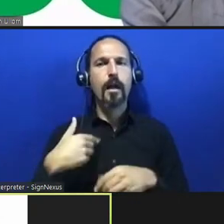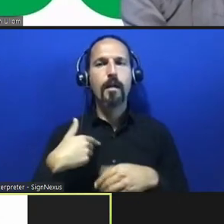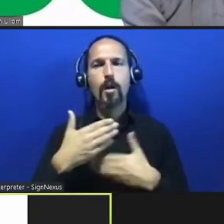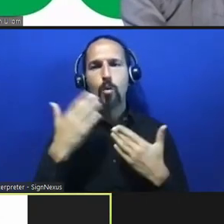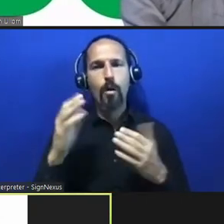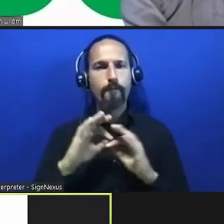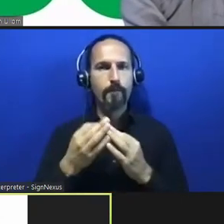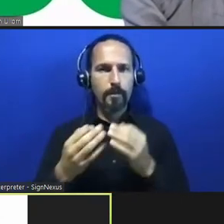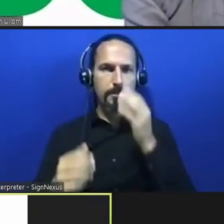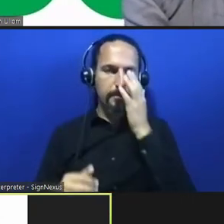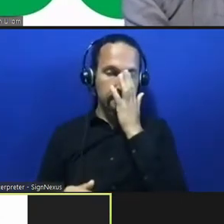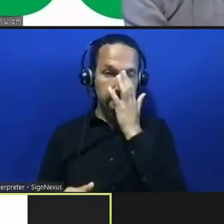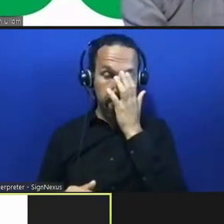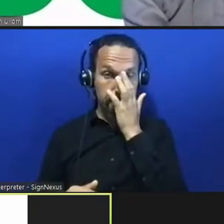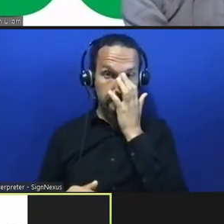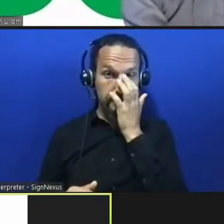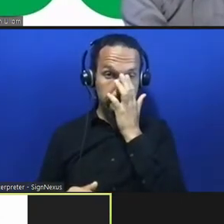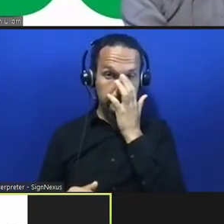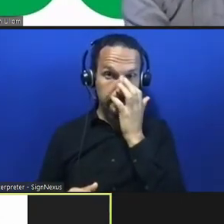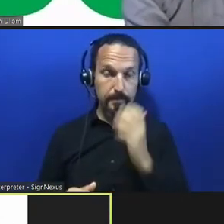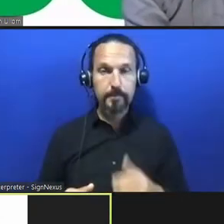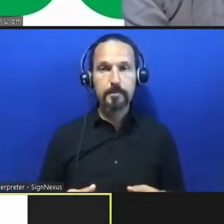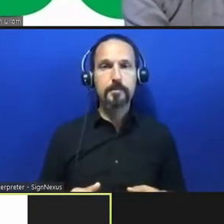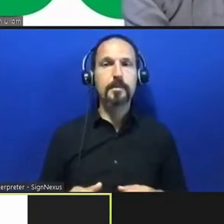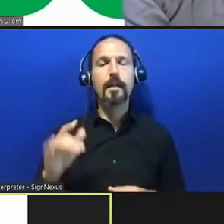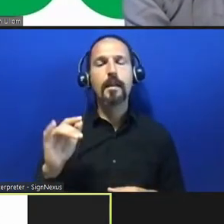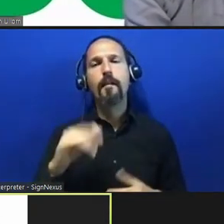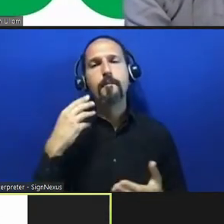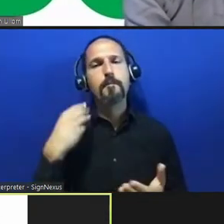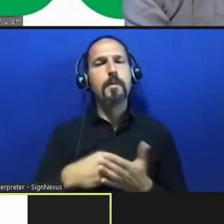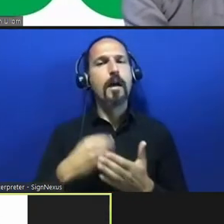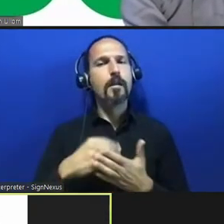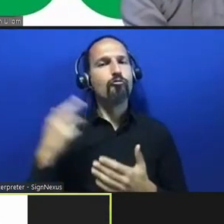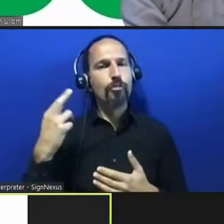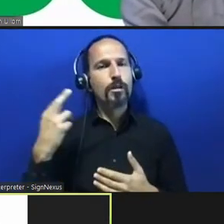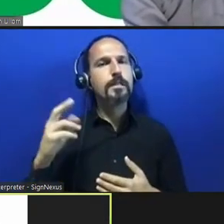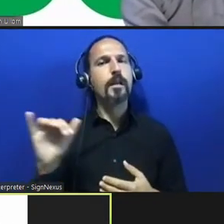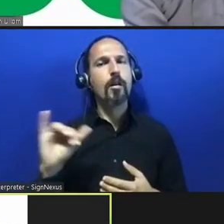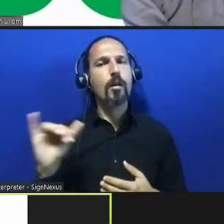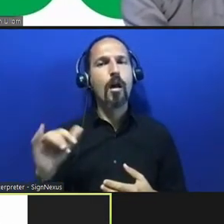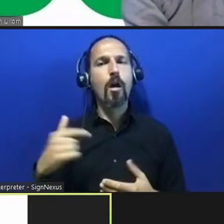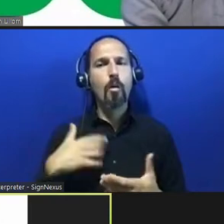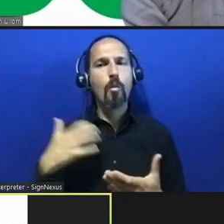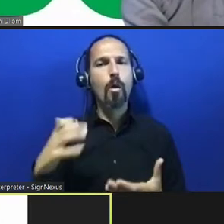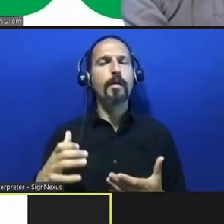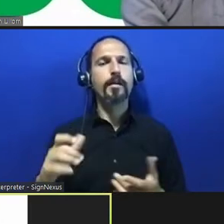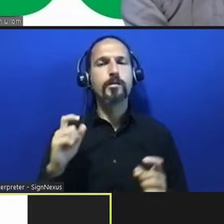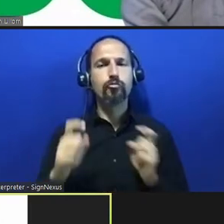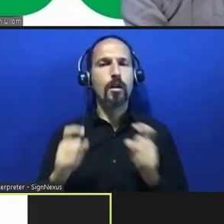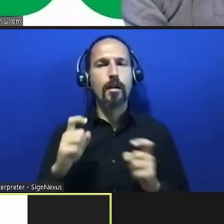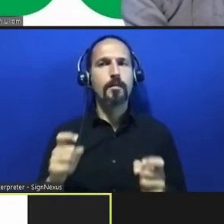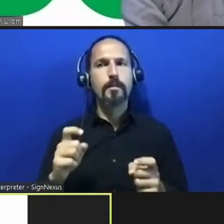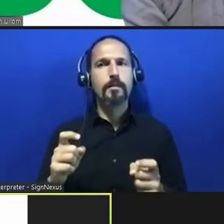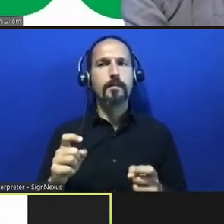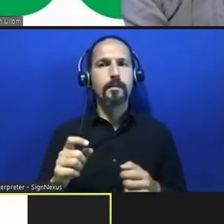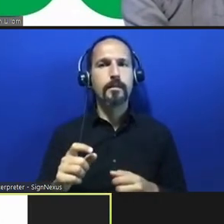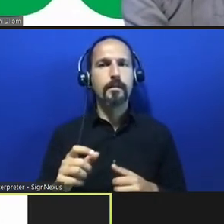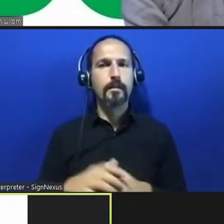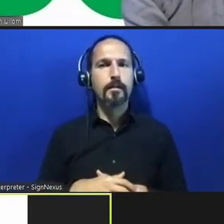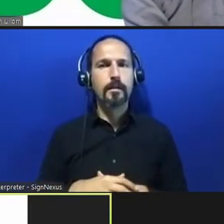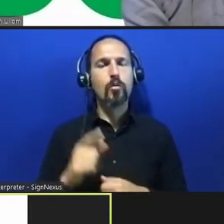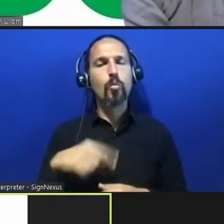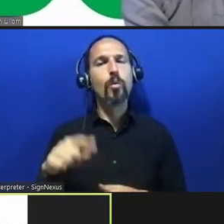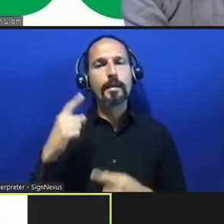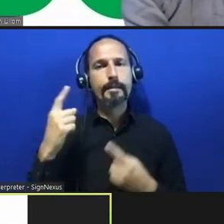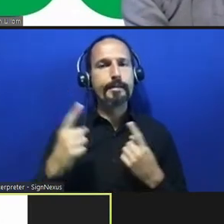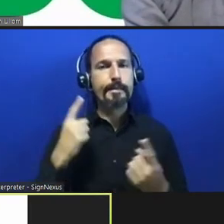and uh it wasn't only for for monetary reasons I also wanted to contribute also want to give back you know we were